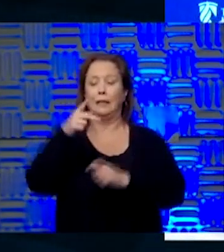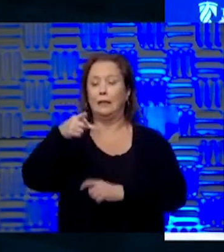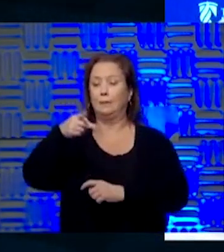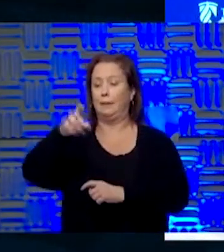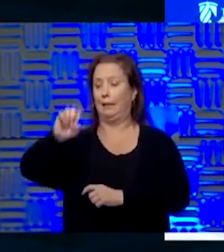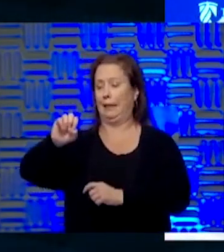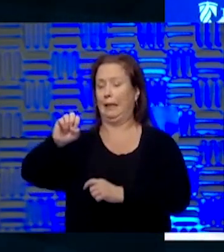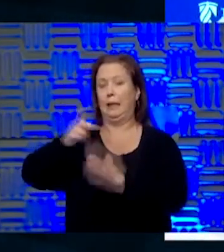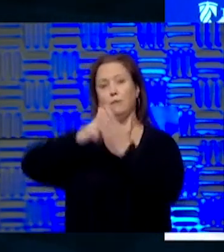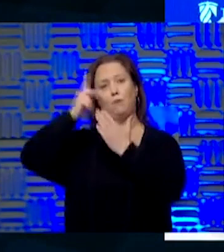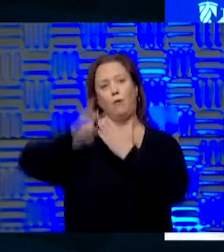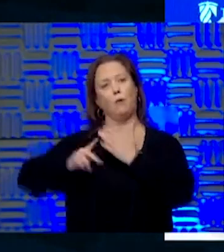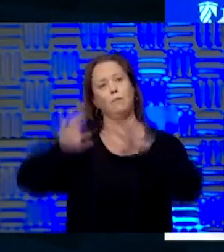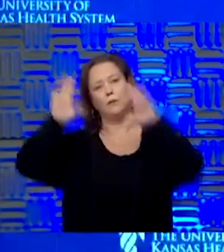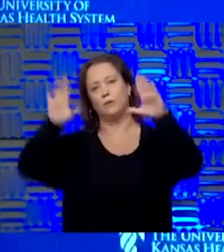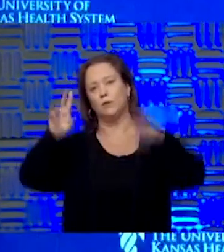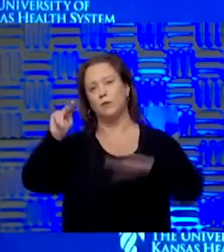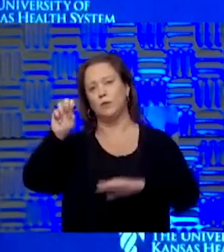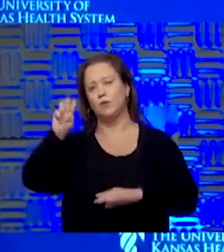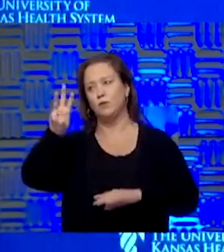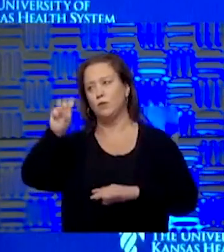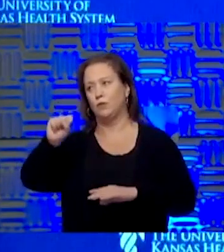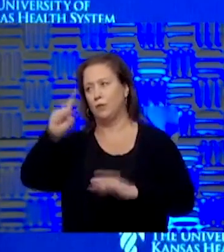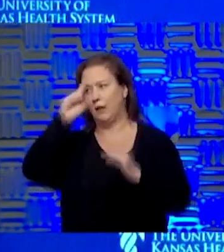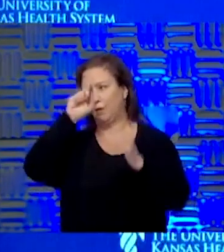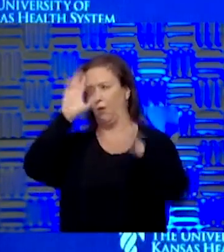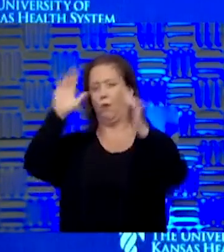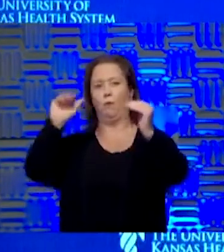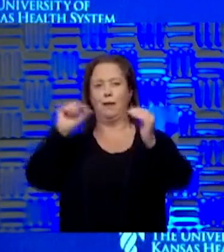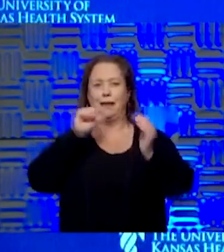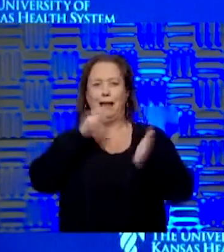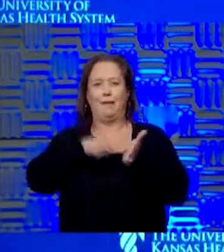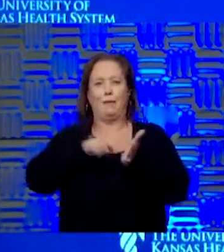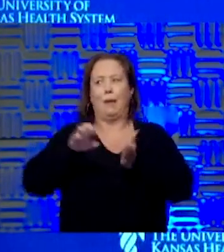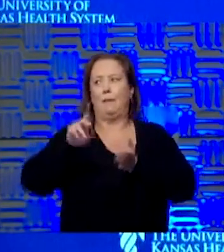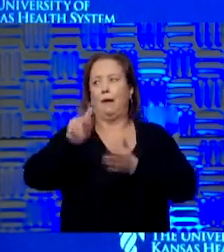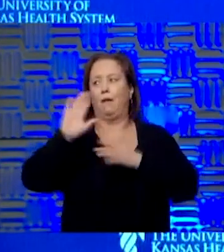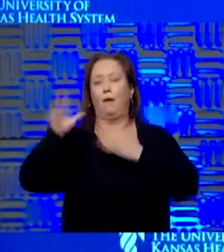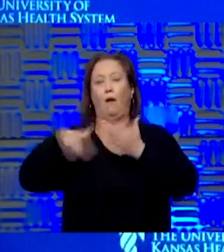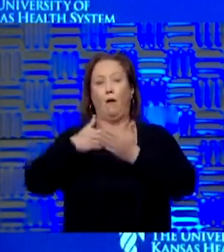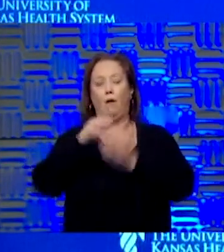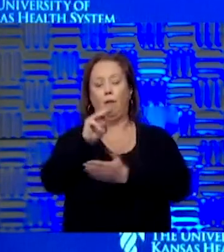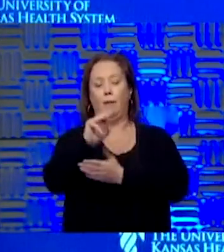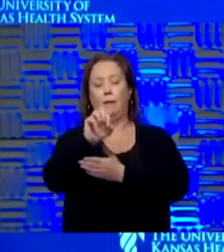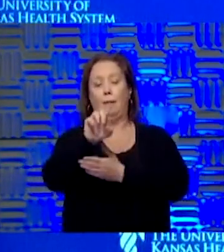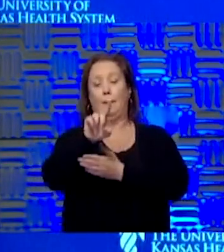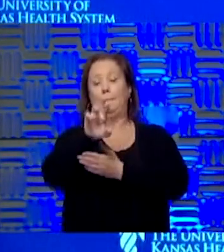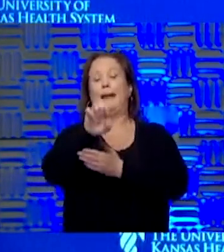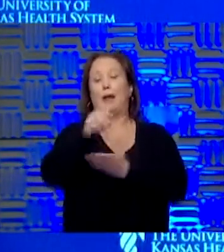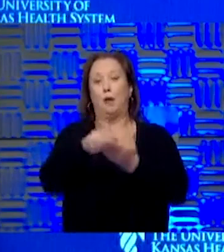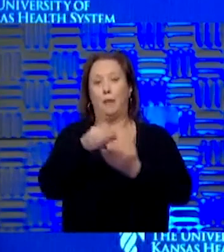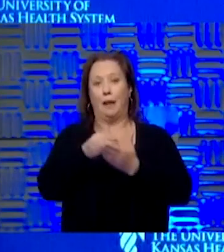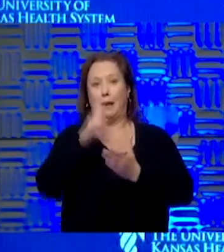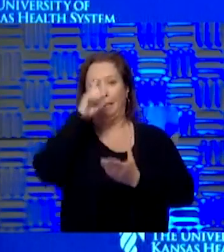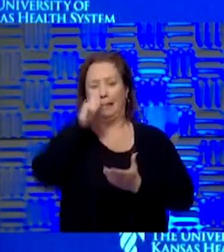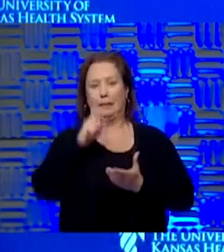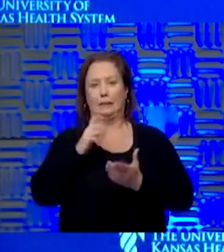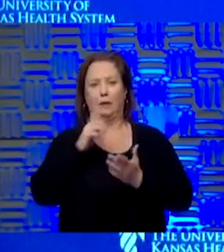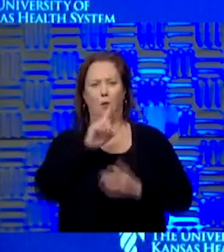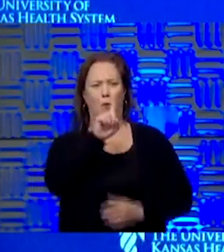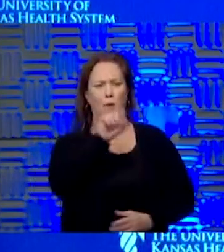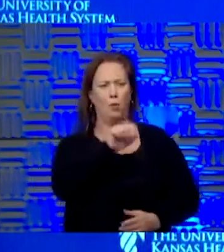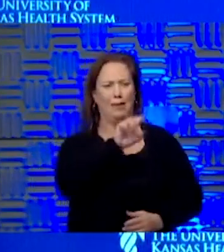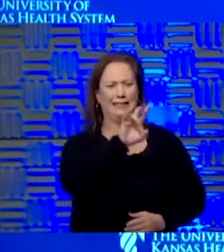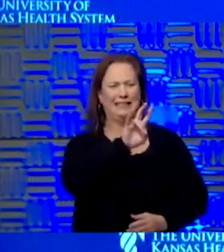really good news, and I'm hoping about that, not having to repay back all those Medicare dollars, Doug, because when your margins start at 1.7%